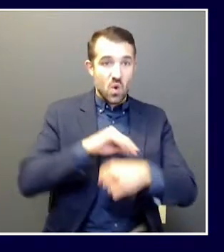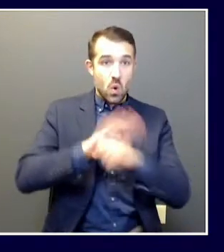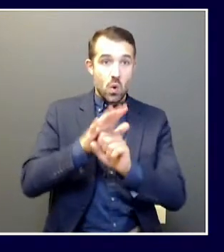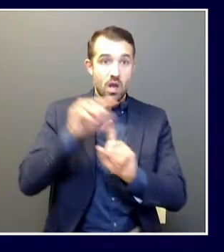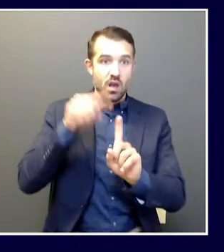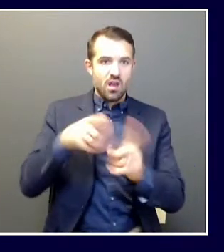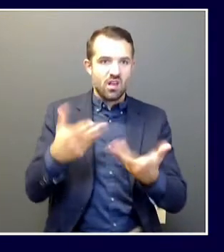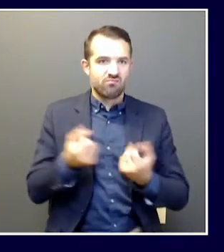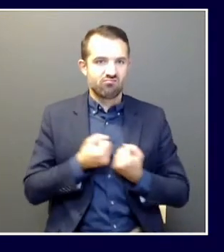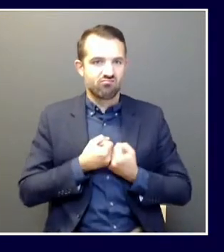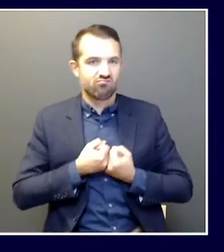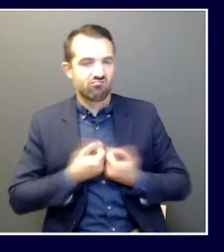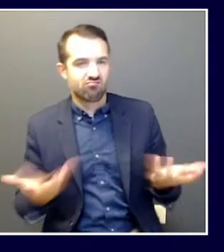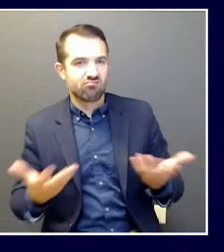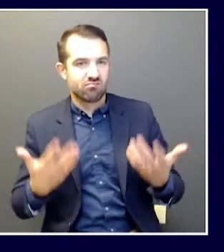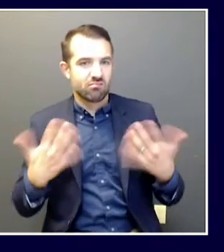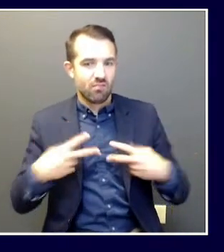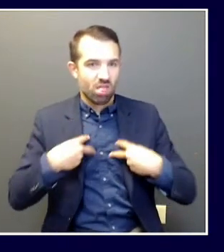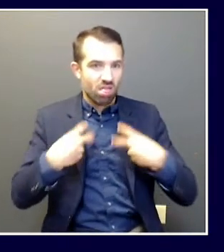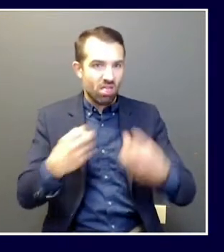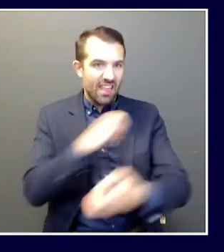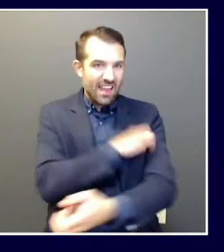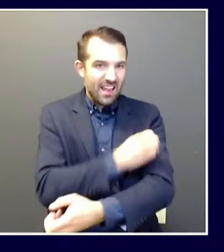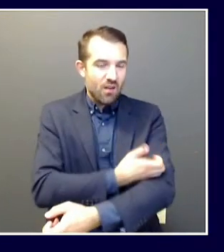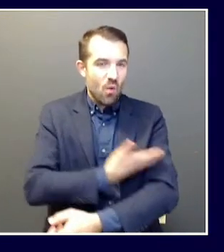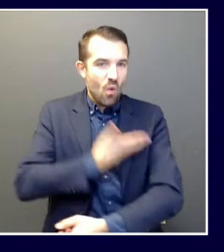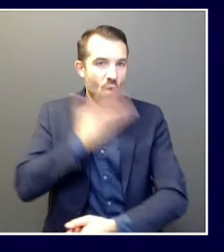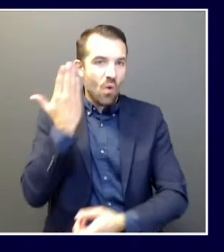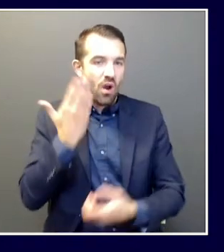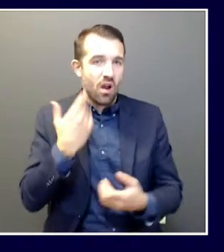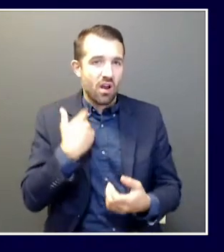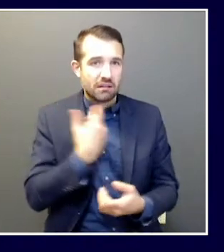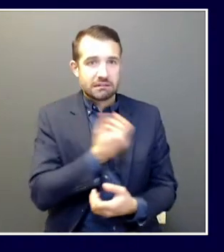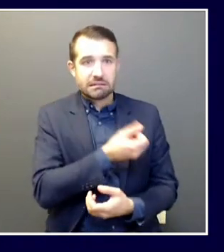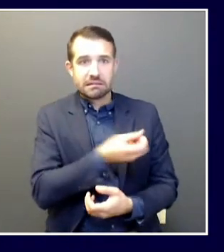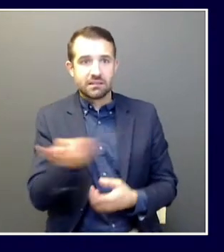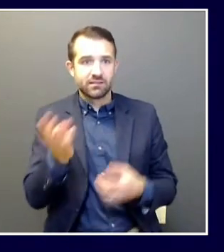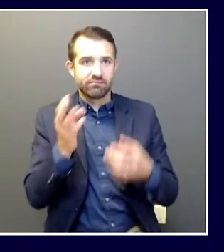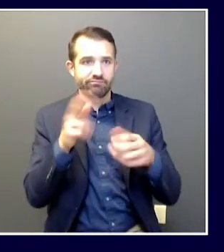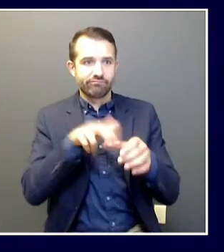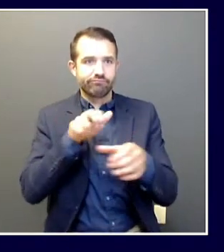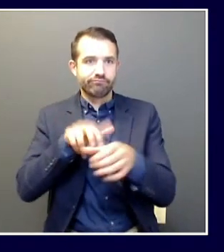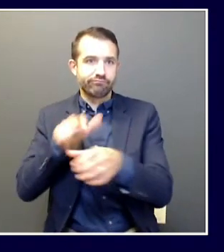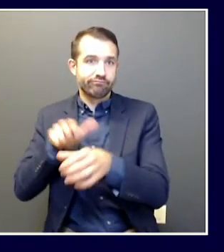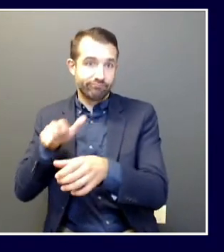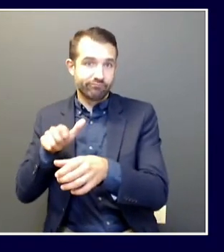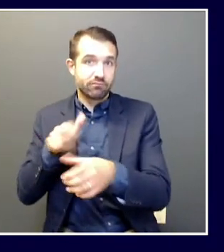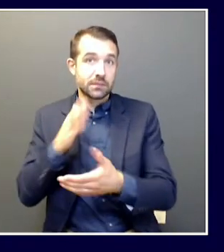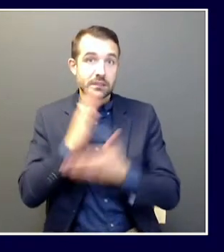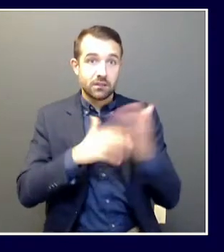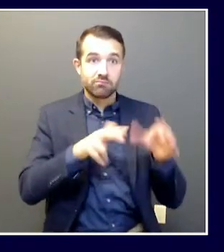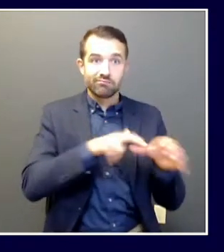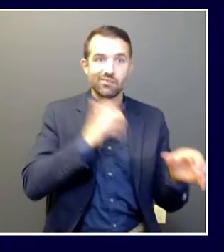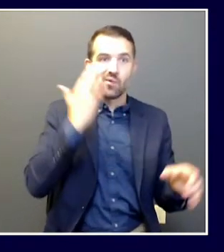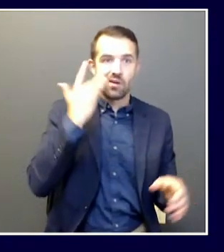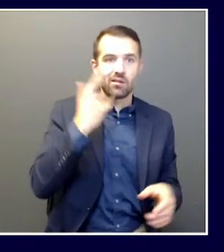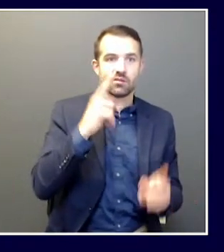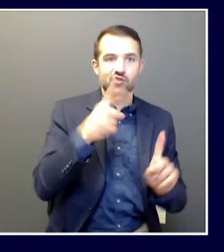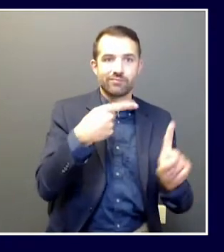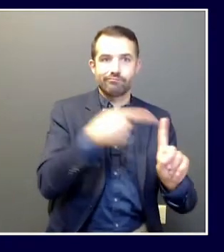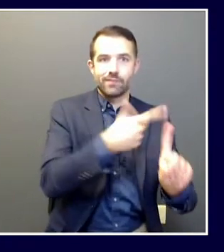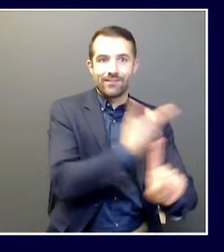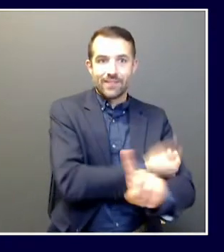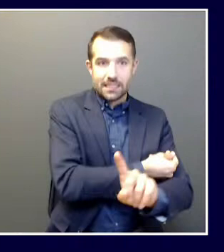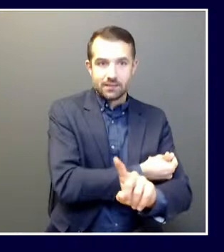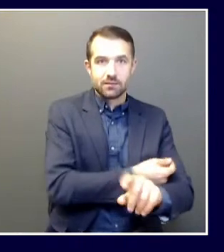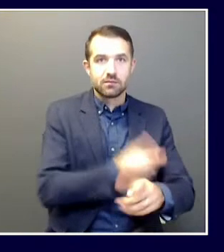of healthcare workers who have decided to leave their positions because of the mandate. What do you say to those workers? Well, I'm